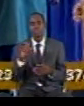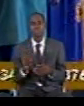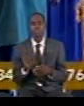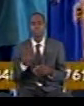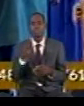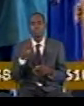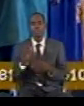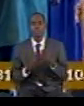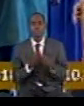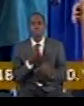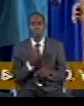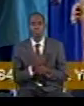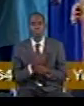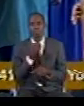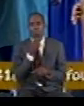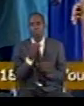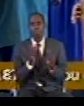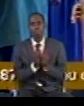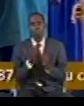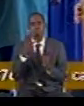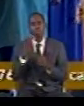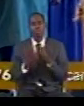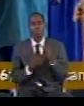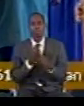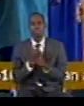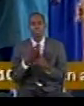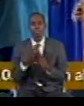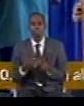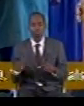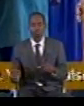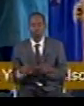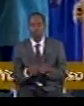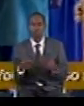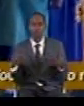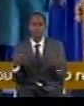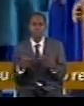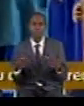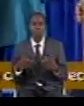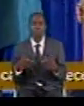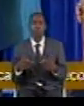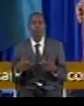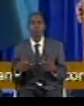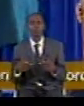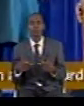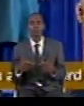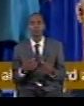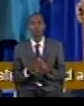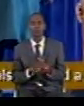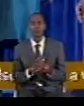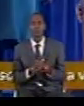4-year history of arthritis. Tell us what God has done for you.